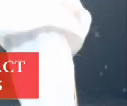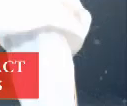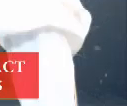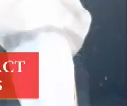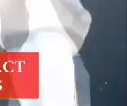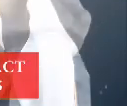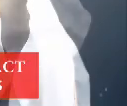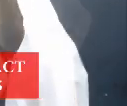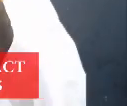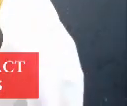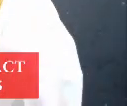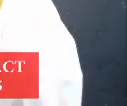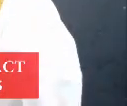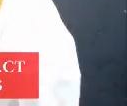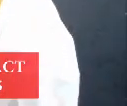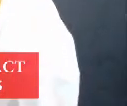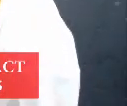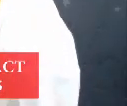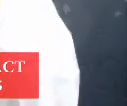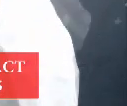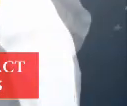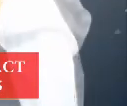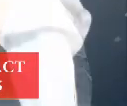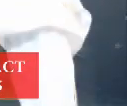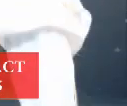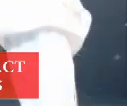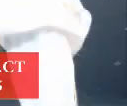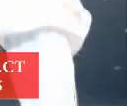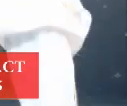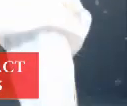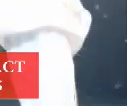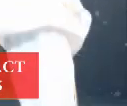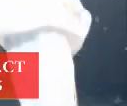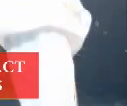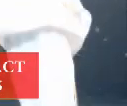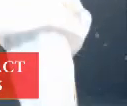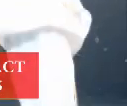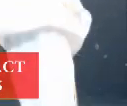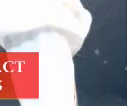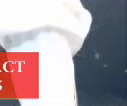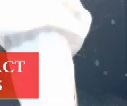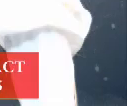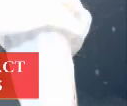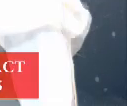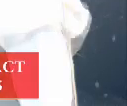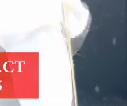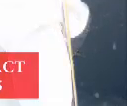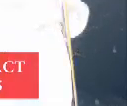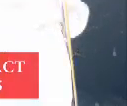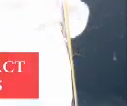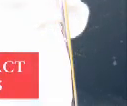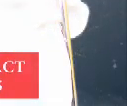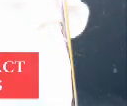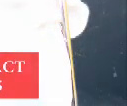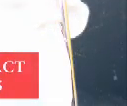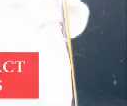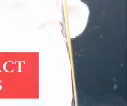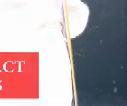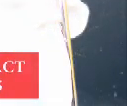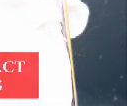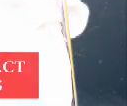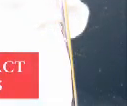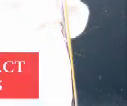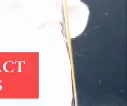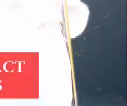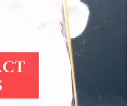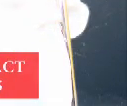na ko tiit na lool ci diggante ak boromam mbaa du yàqu yi. diggante du fi yàqoo diggante dina ko defar fii. ndax nag réeroo amul